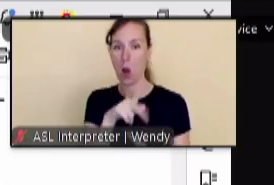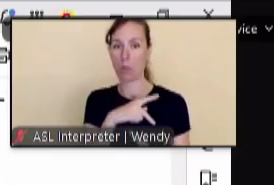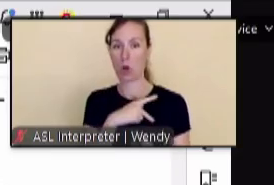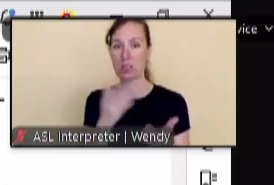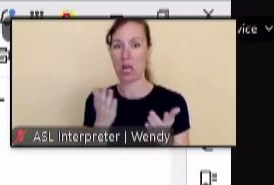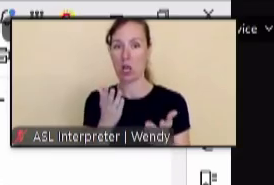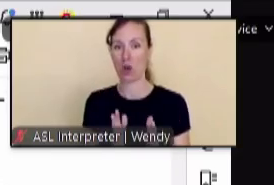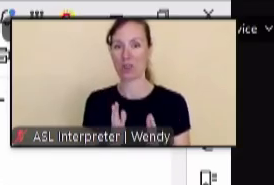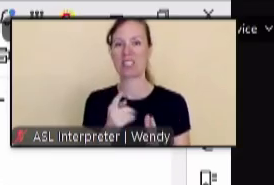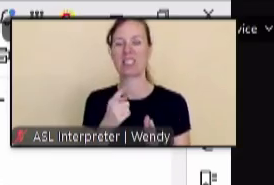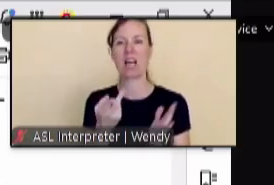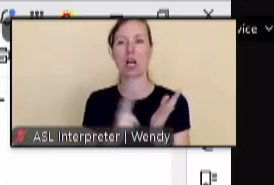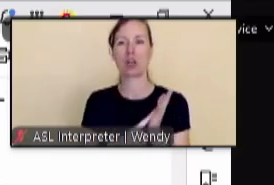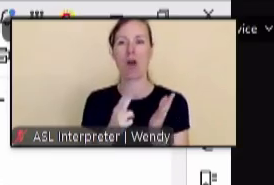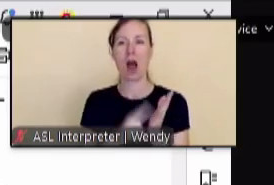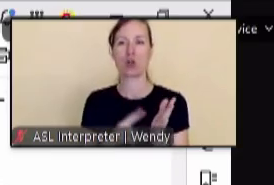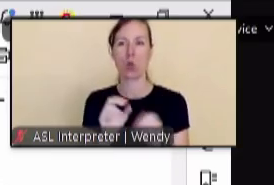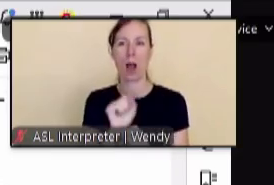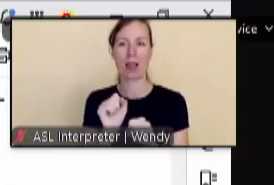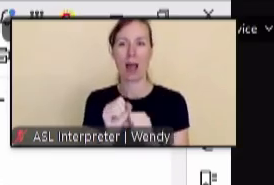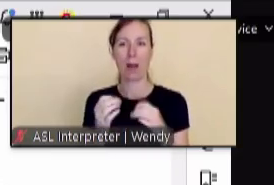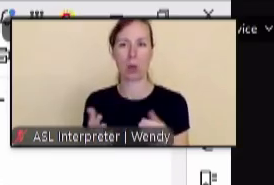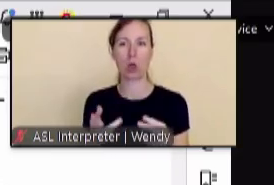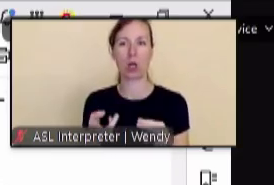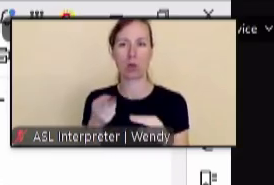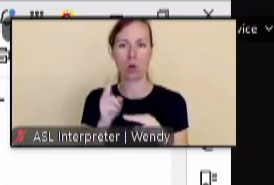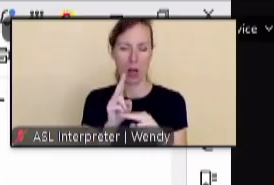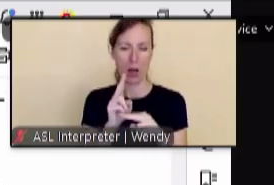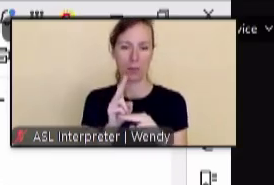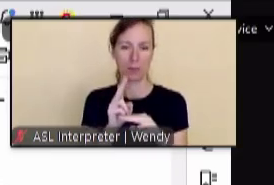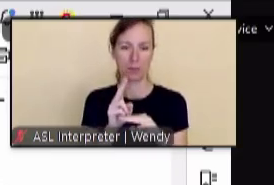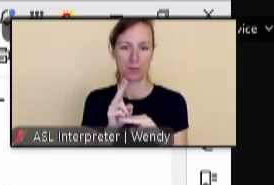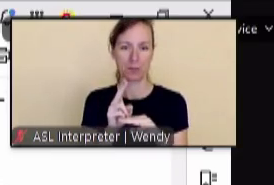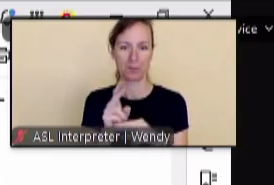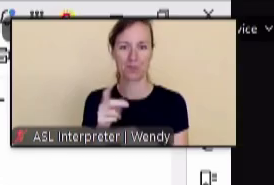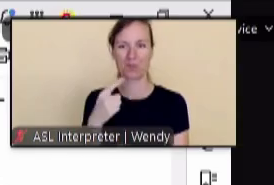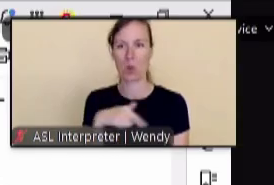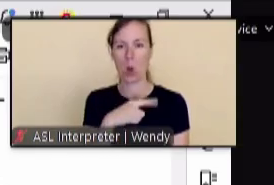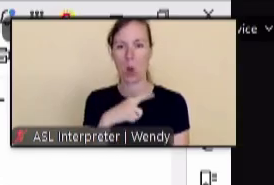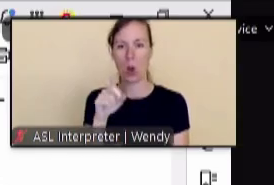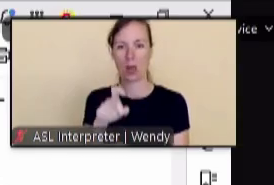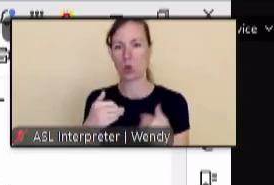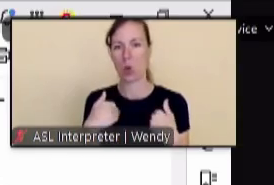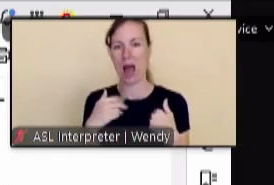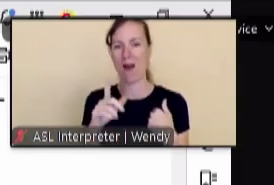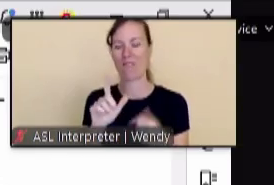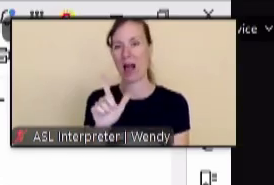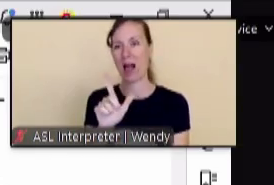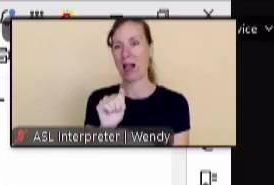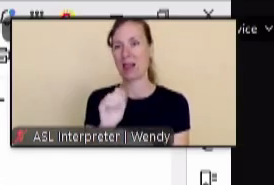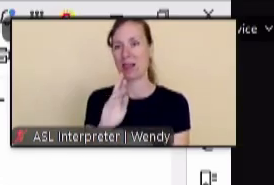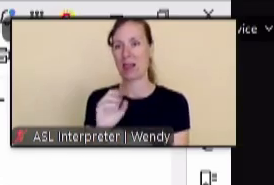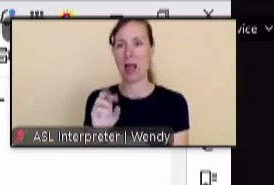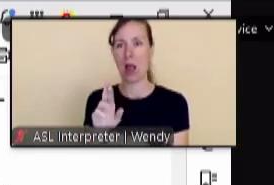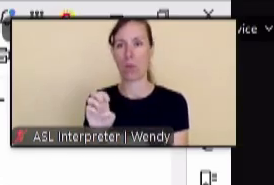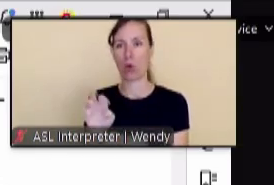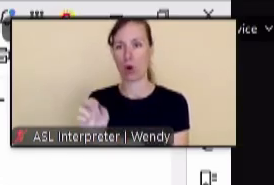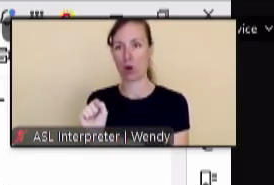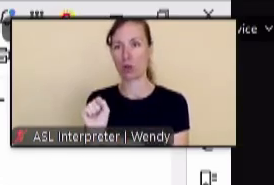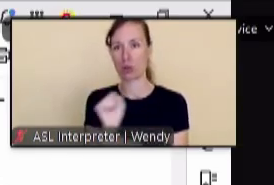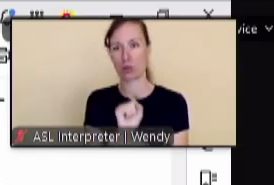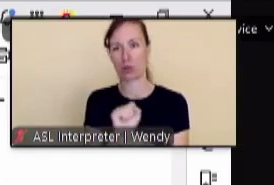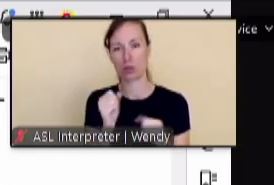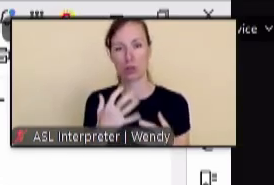going up. I expressed the need for us to have laborers, and I have 4